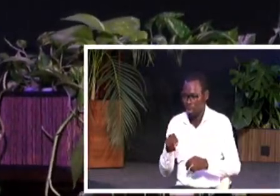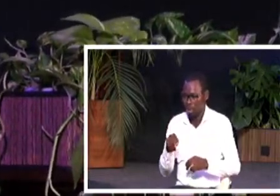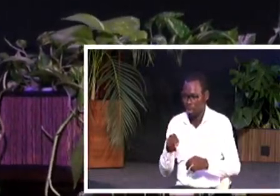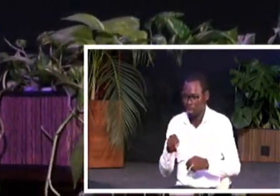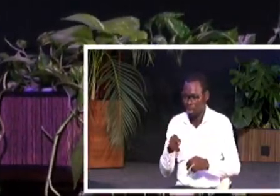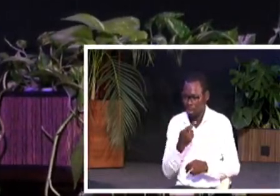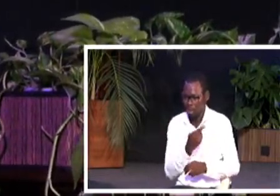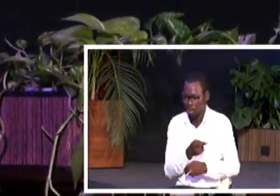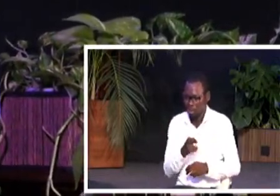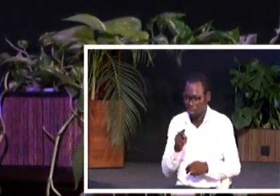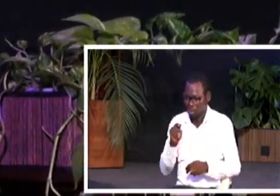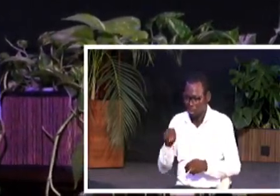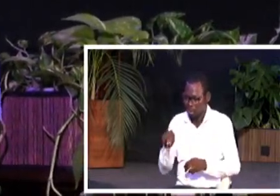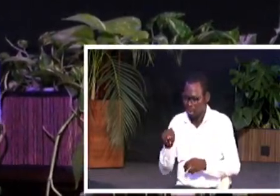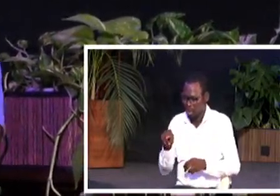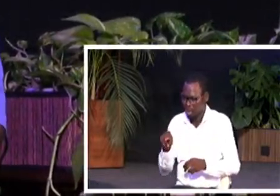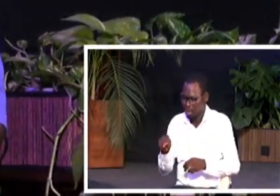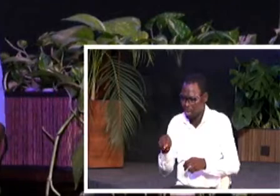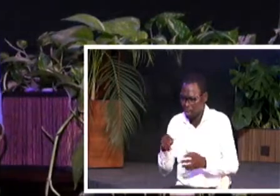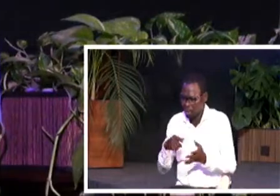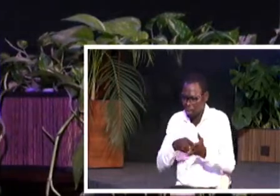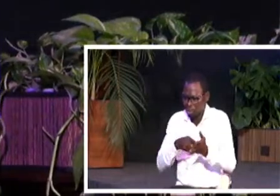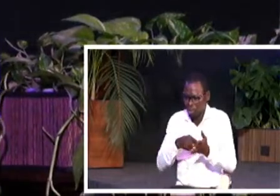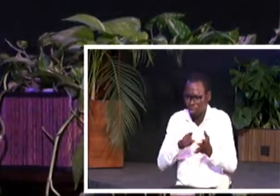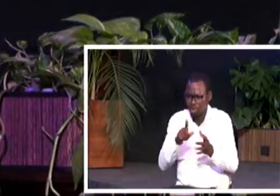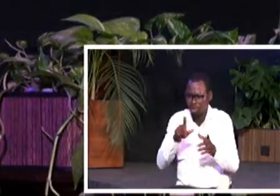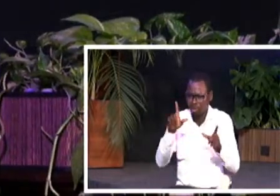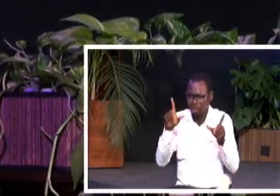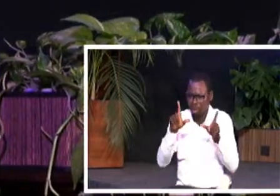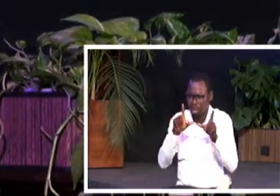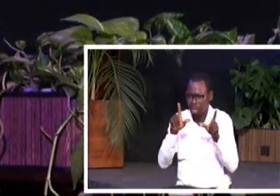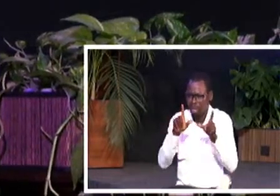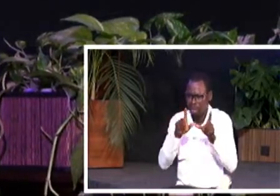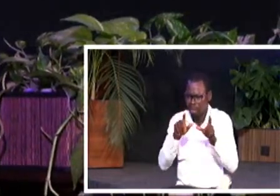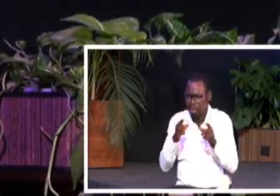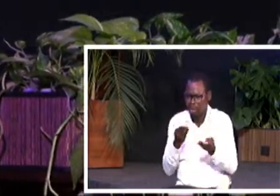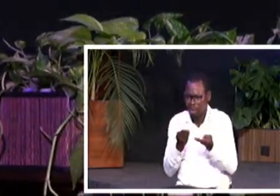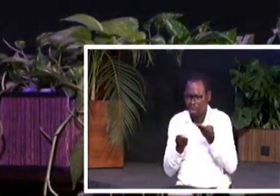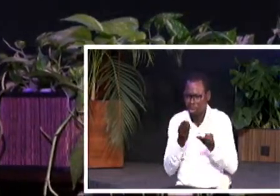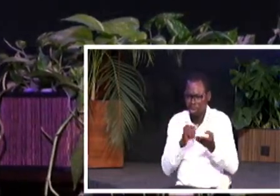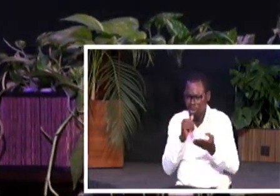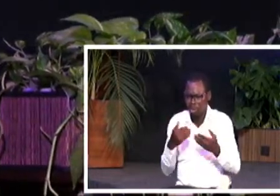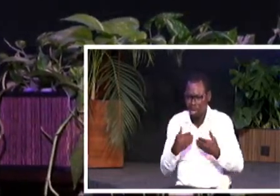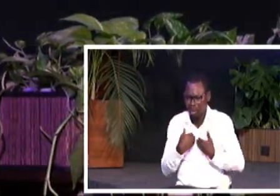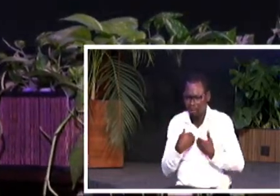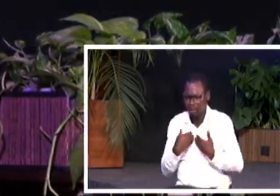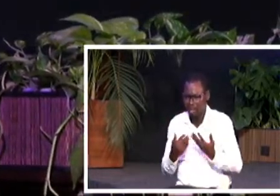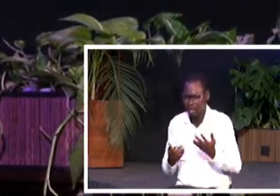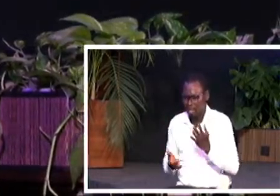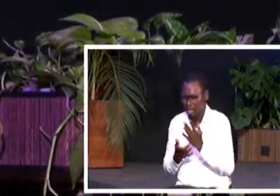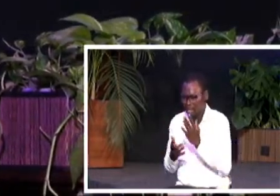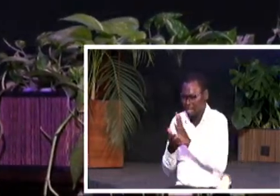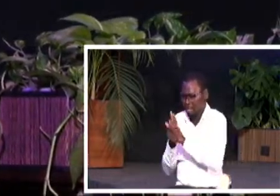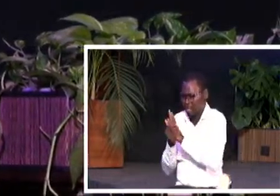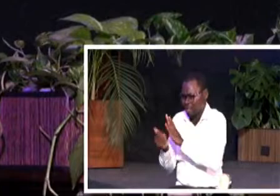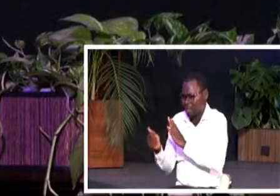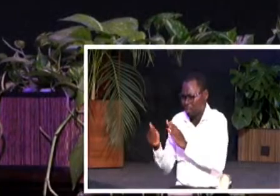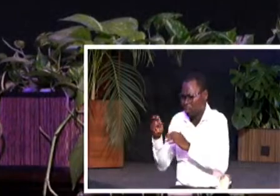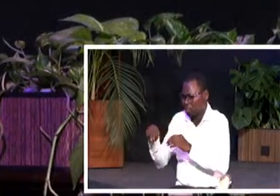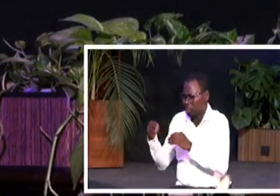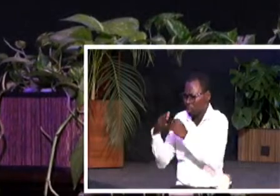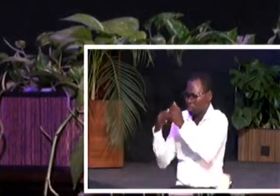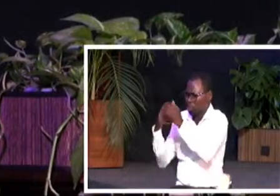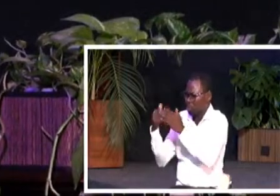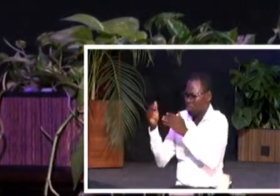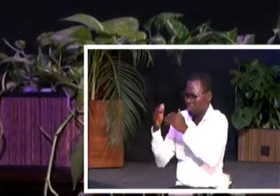the resources you need to pay for licenses, and you may not have it. The technical skills that you even need to build a platform that